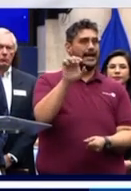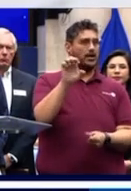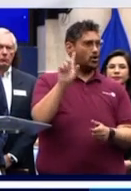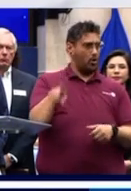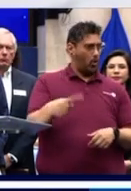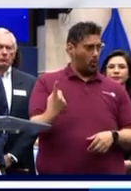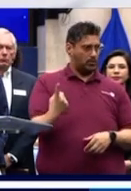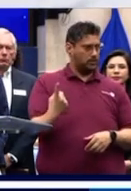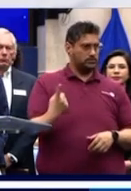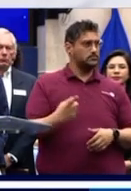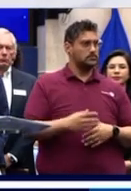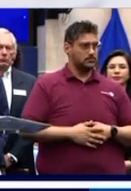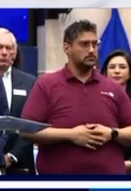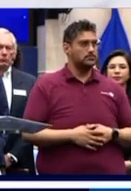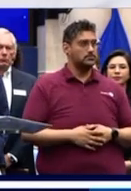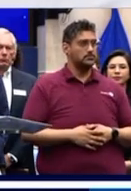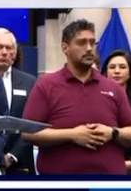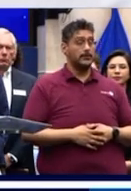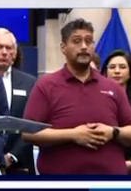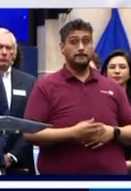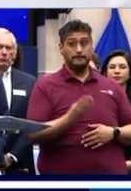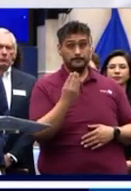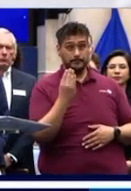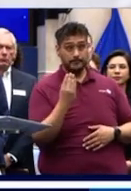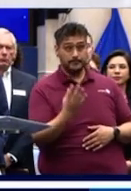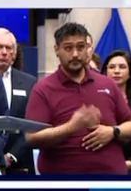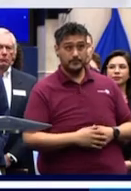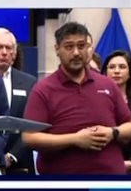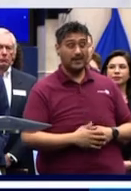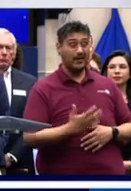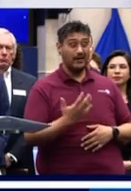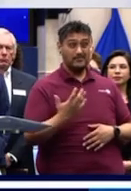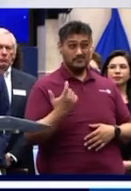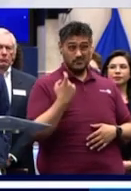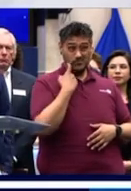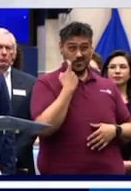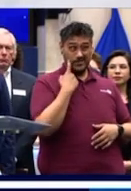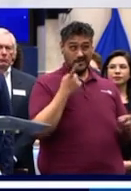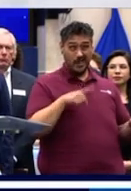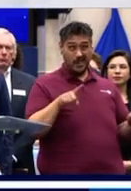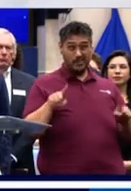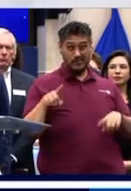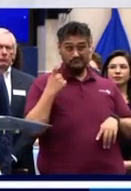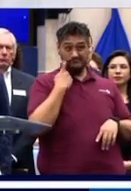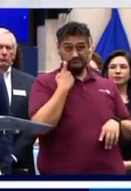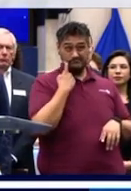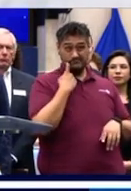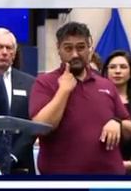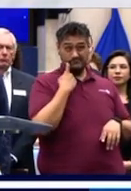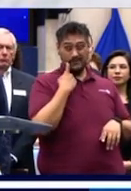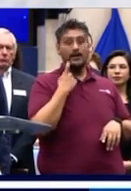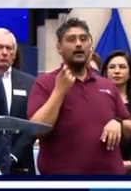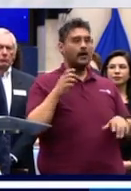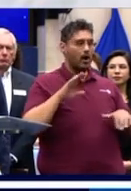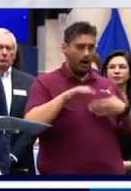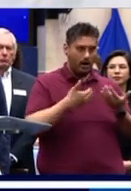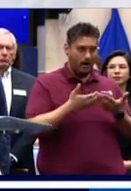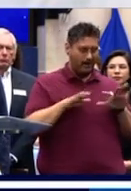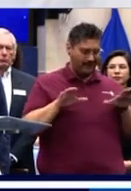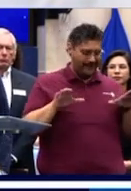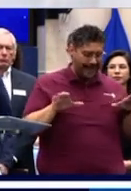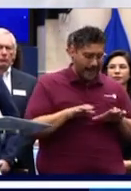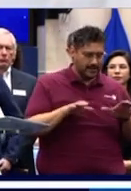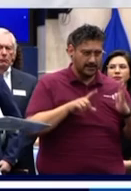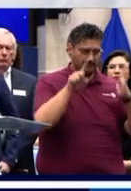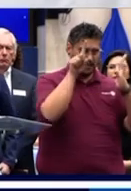Also, to be clear, all of the incidents that I just spoke about are all under an active